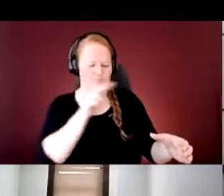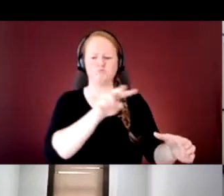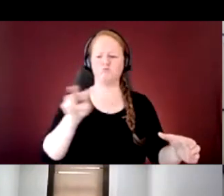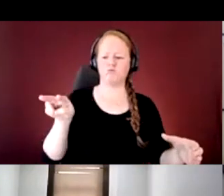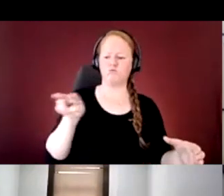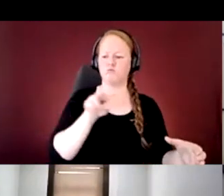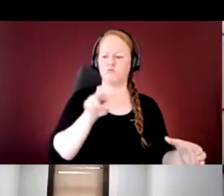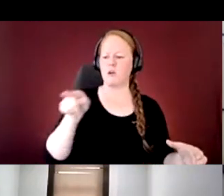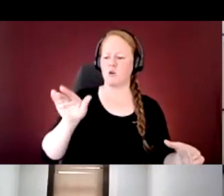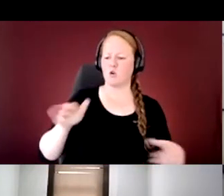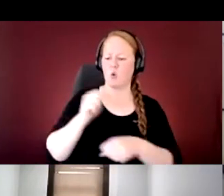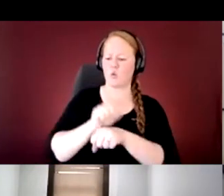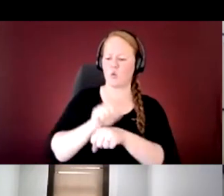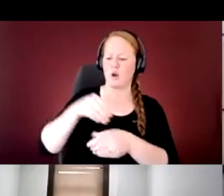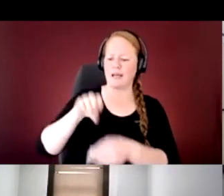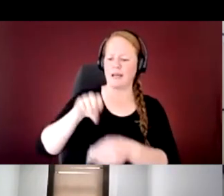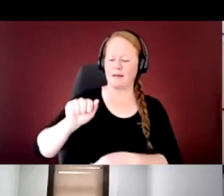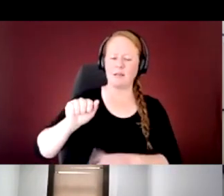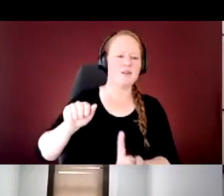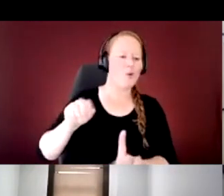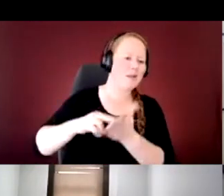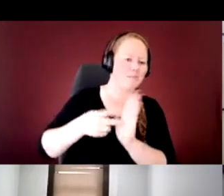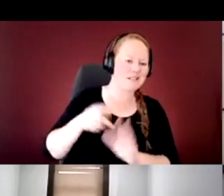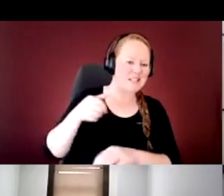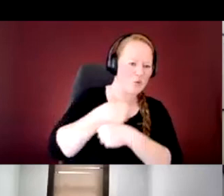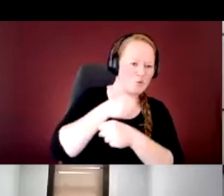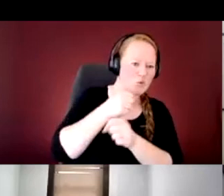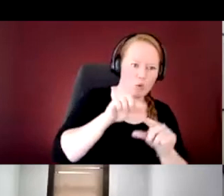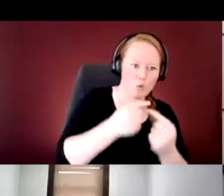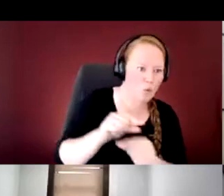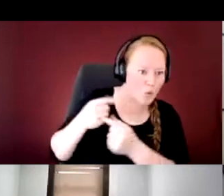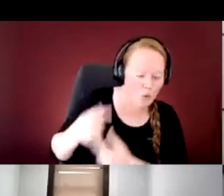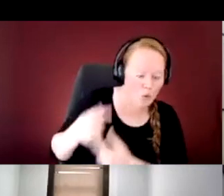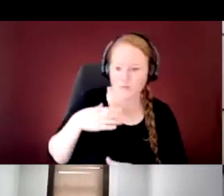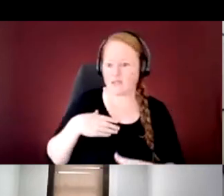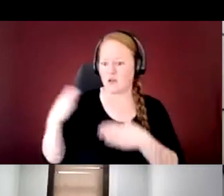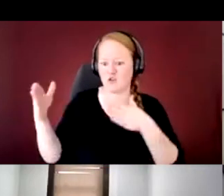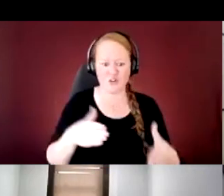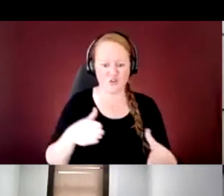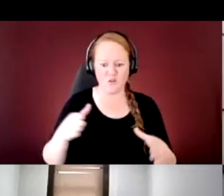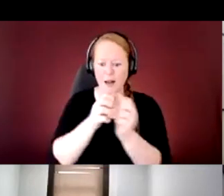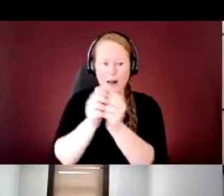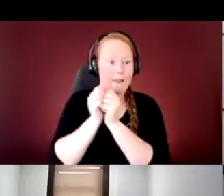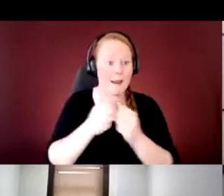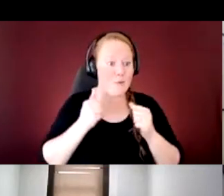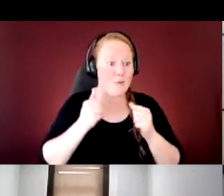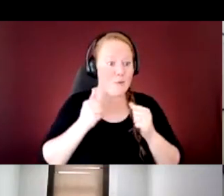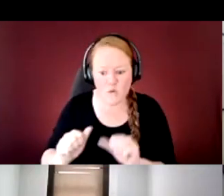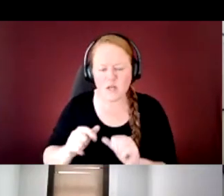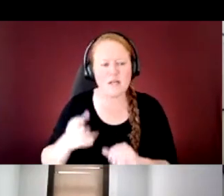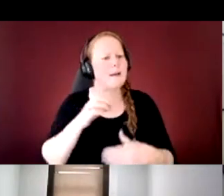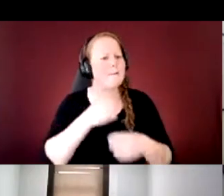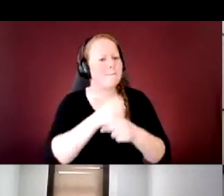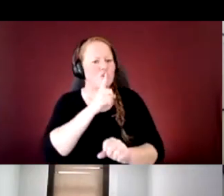Board, i.e. the creation of working groups, the strategy for collaborative effort, and ensuring that the public had easy and accessible access to